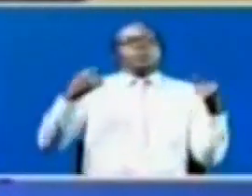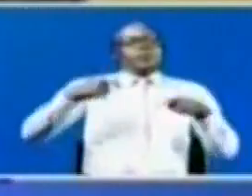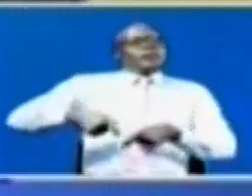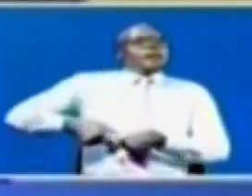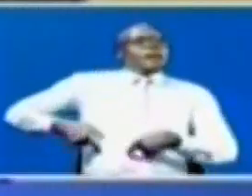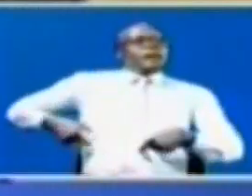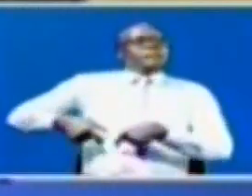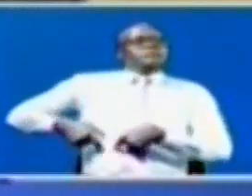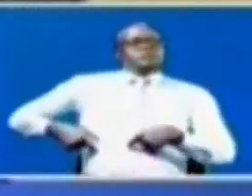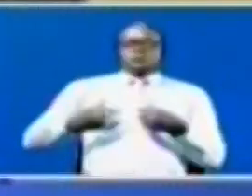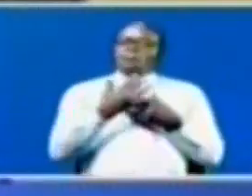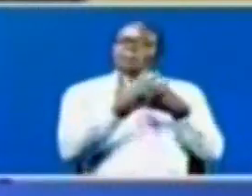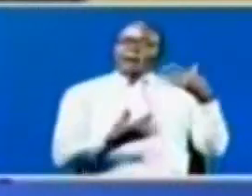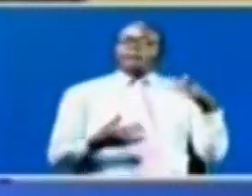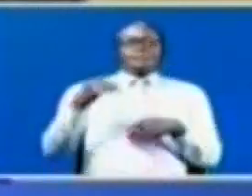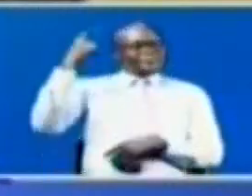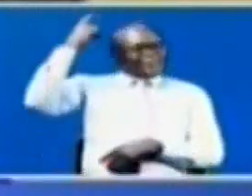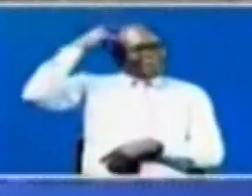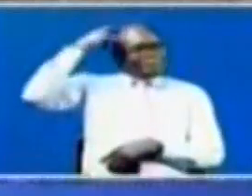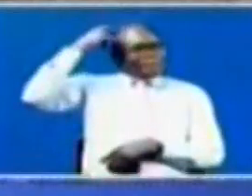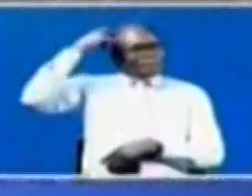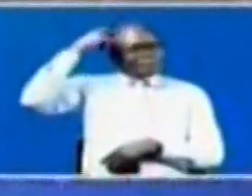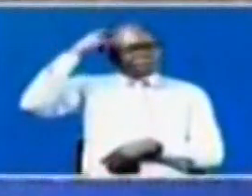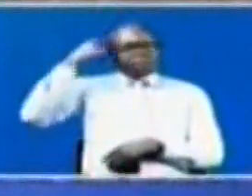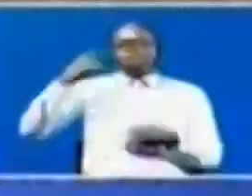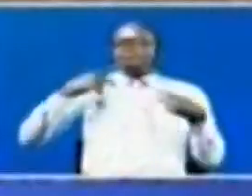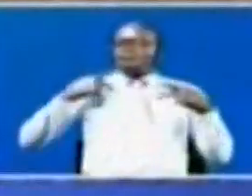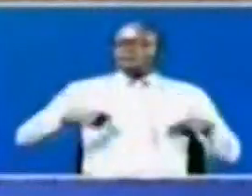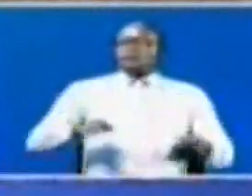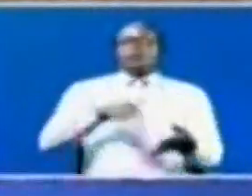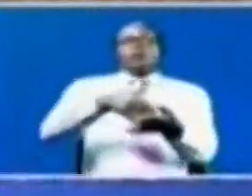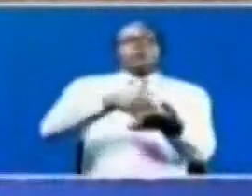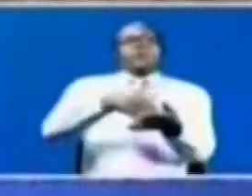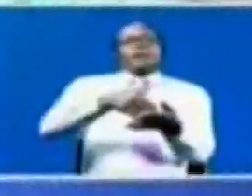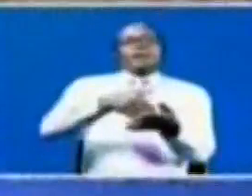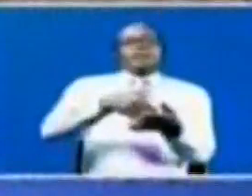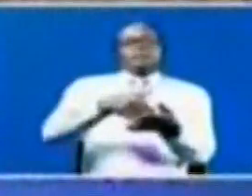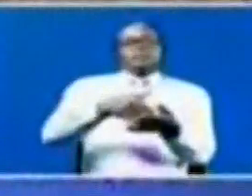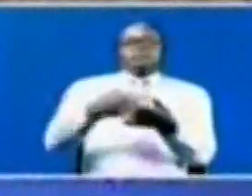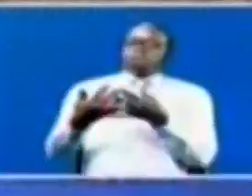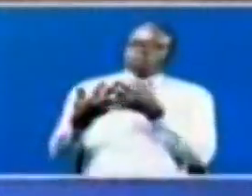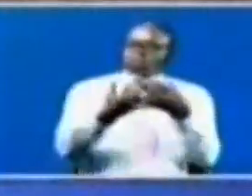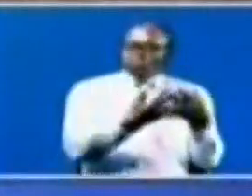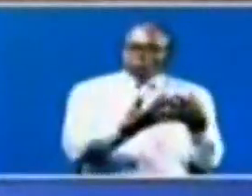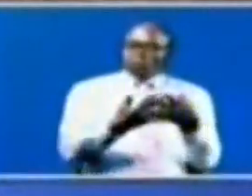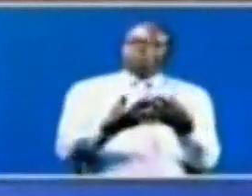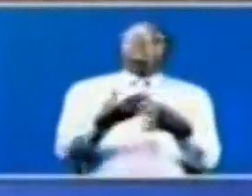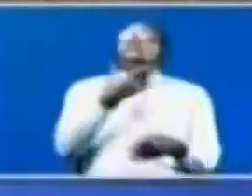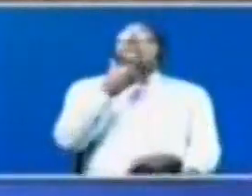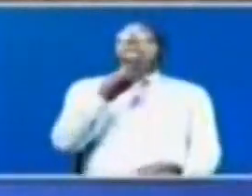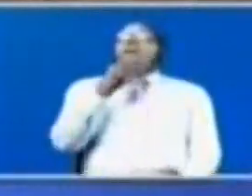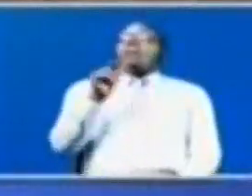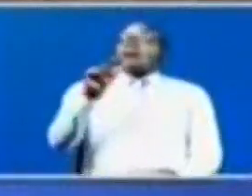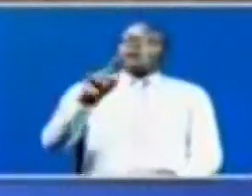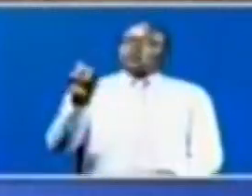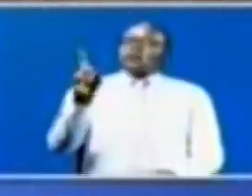internal bleeding in the brain, a cut lip, and physical weakness. Kome had been arrested in Babadogo, Nairobi,